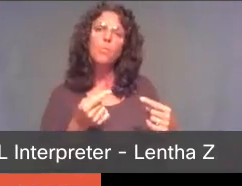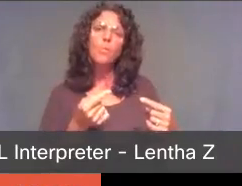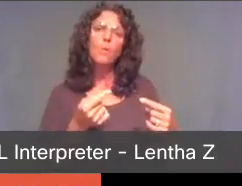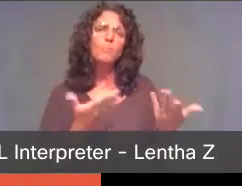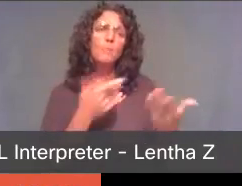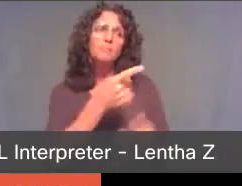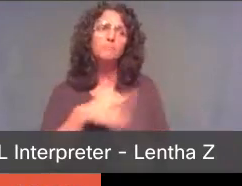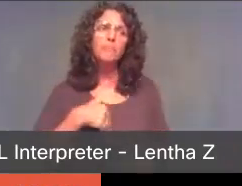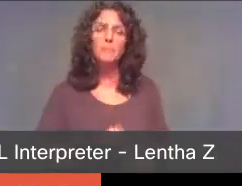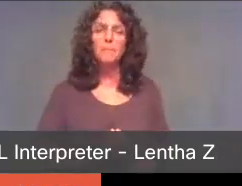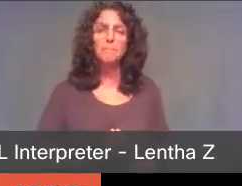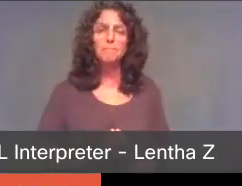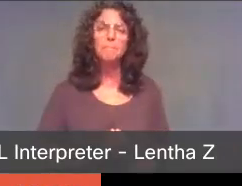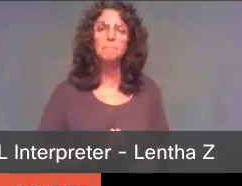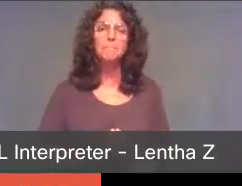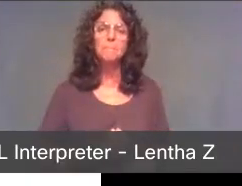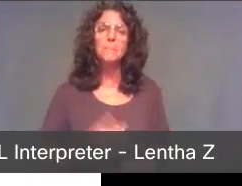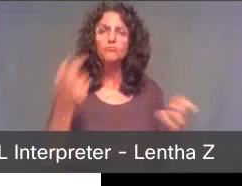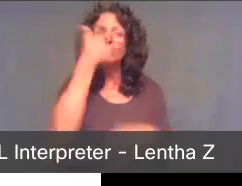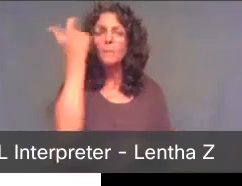upsetting for someone, traumatizing.